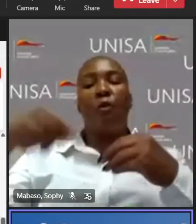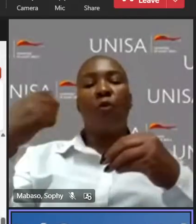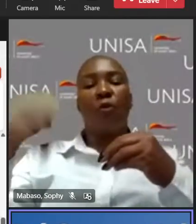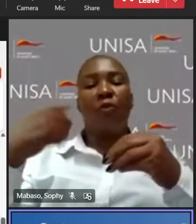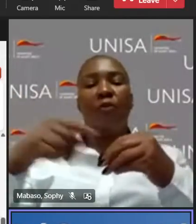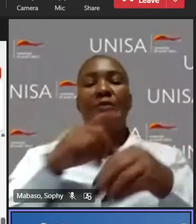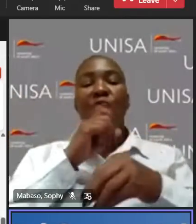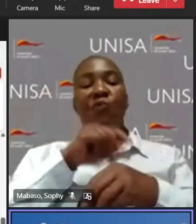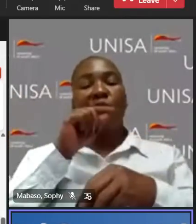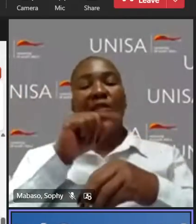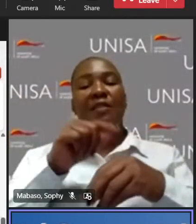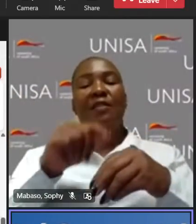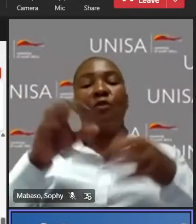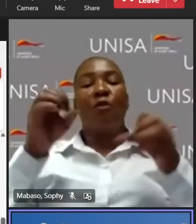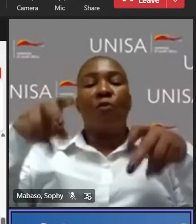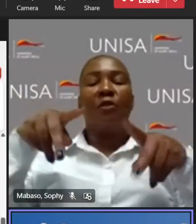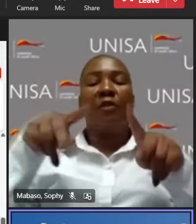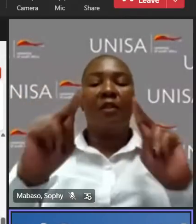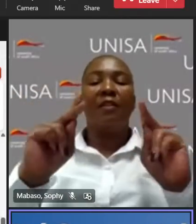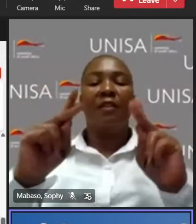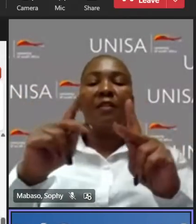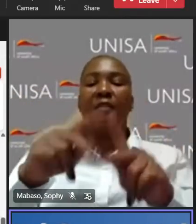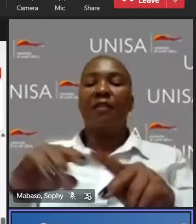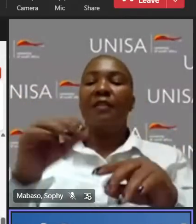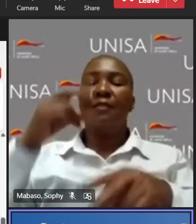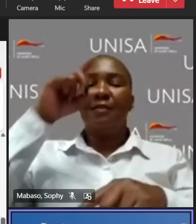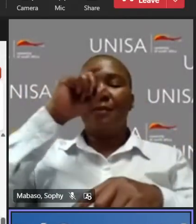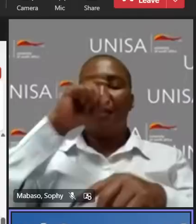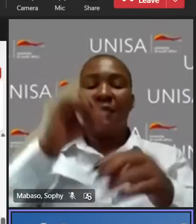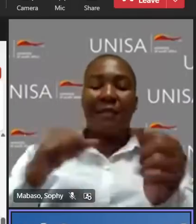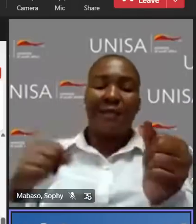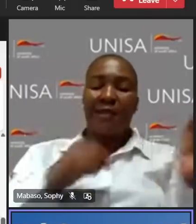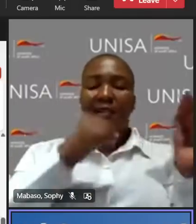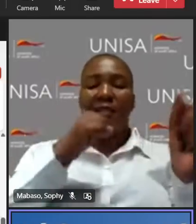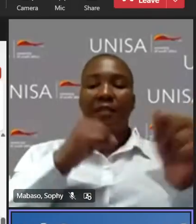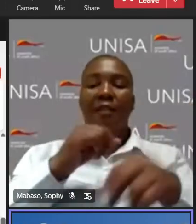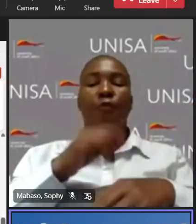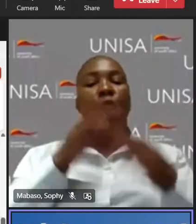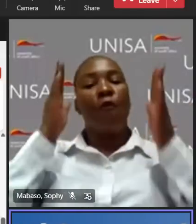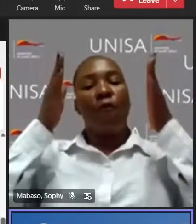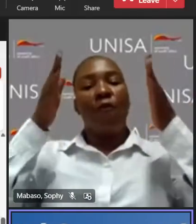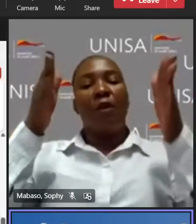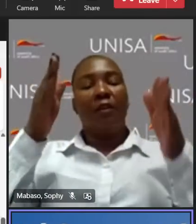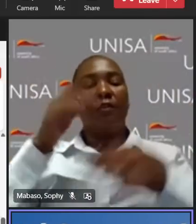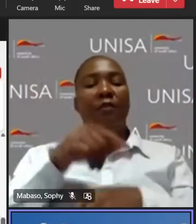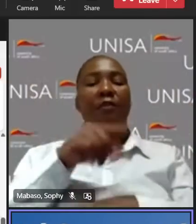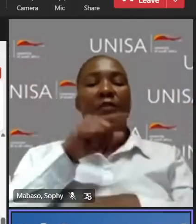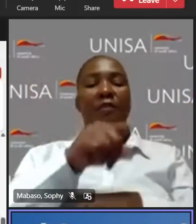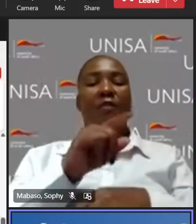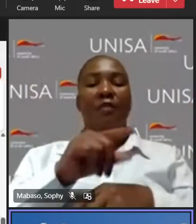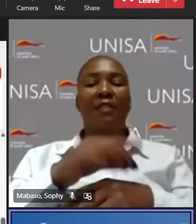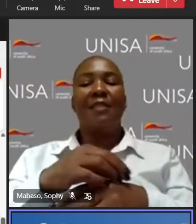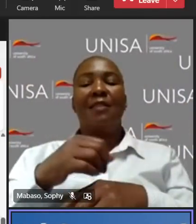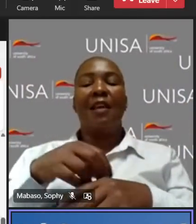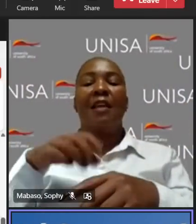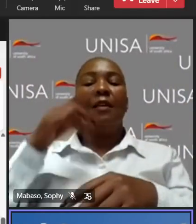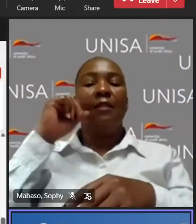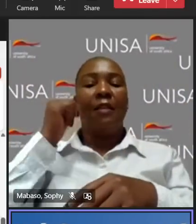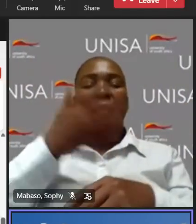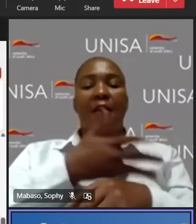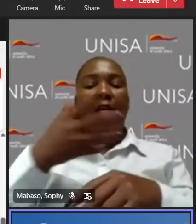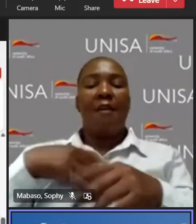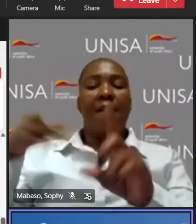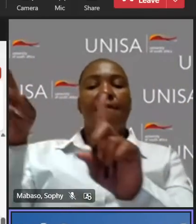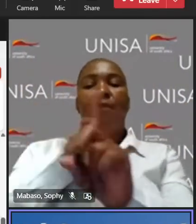use opportunities very, very strategically to focus on gender-based violence. And dear